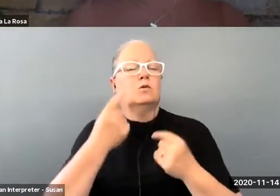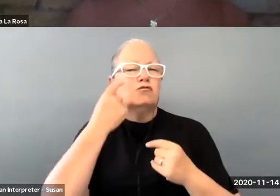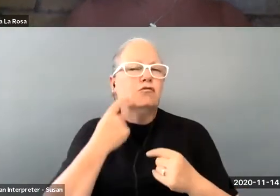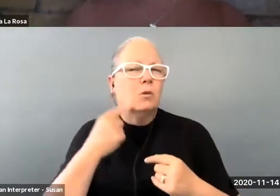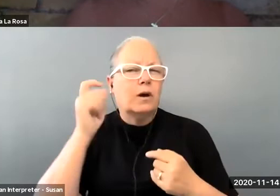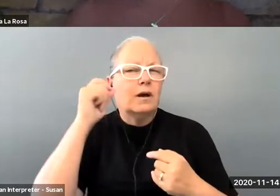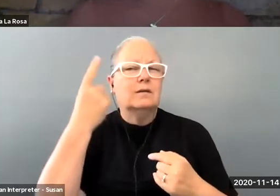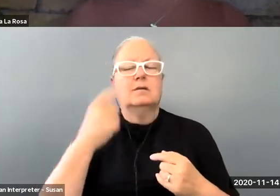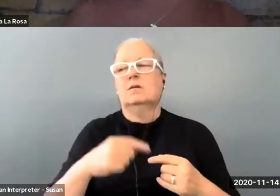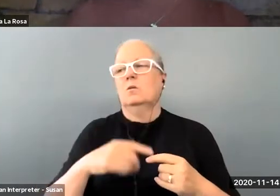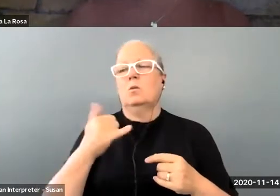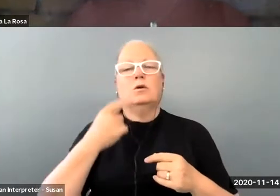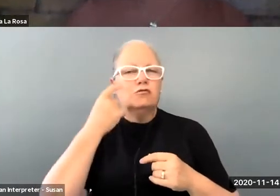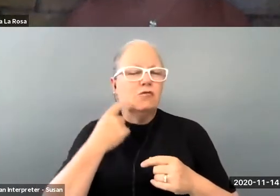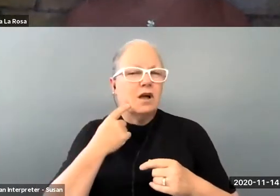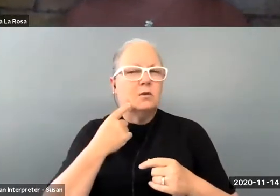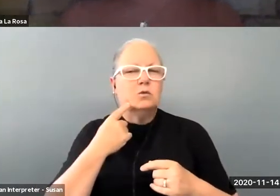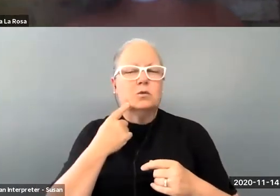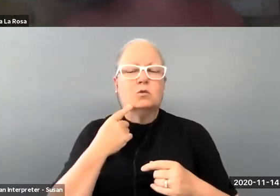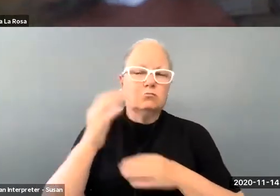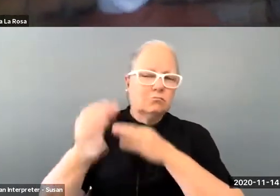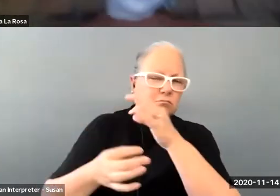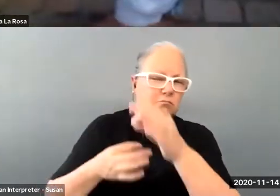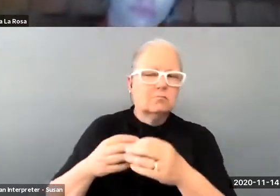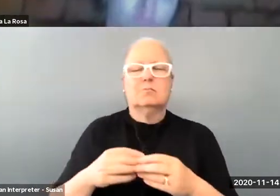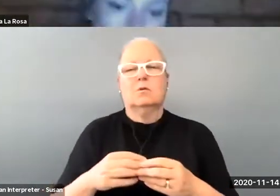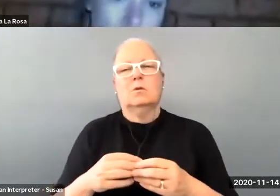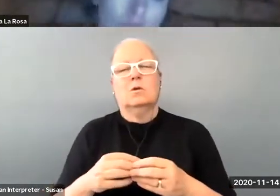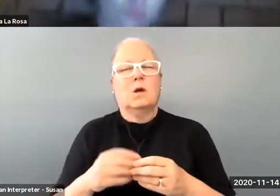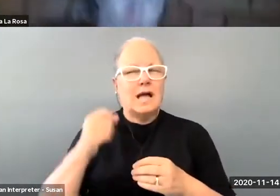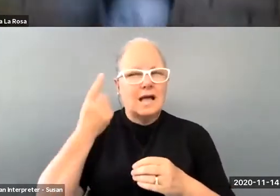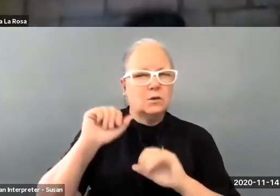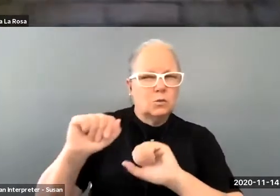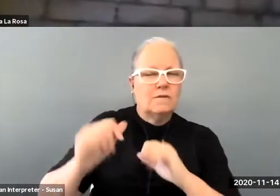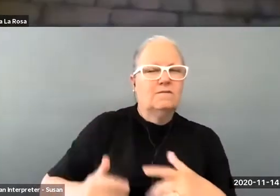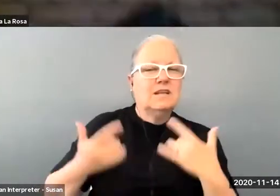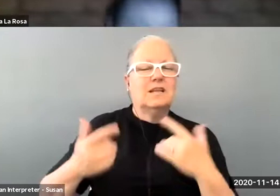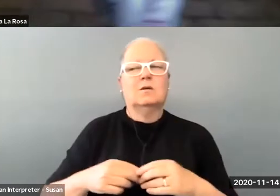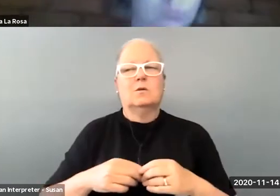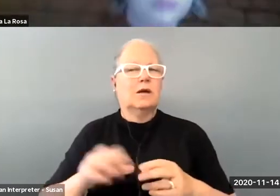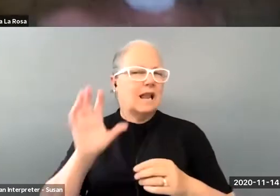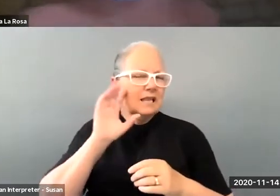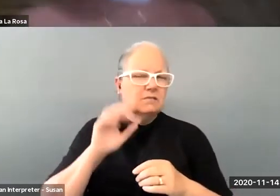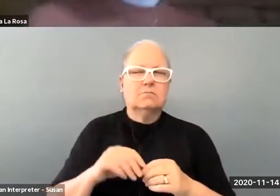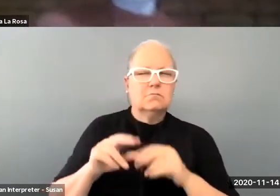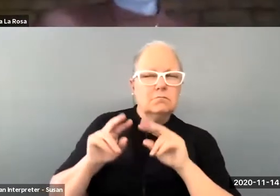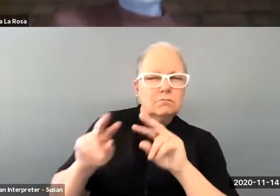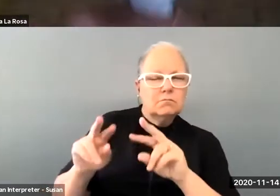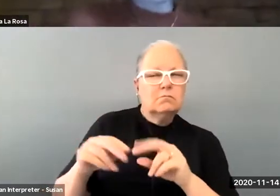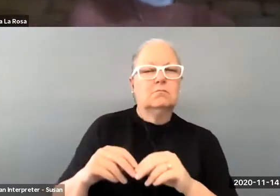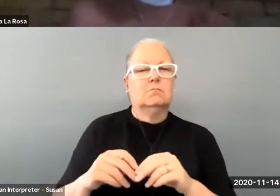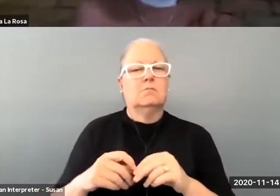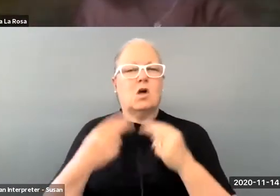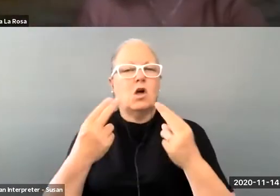understand, to try to be empathetic, to listen, to expect or hope for the best